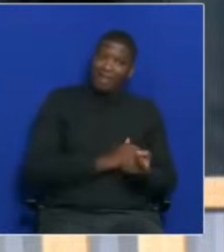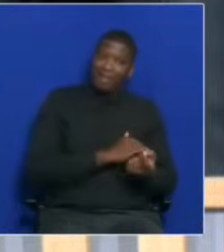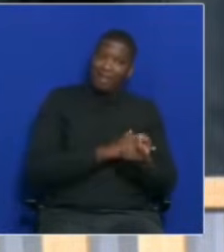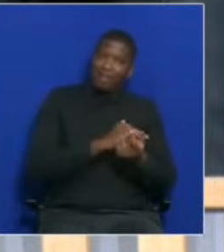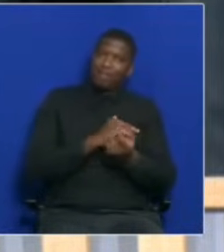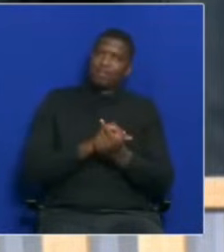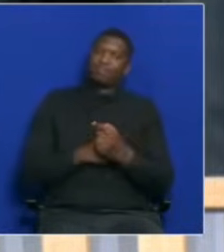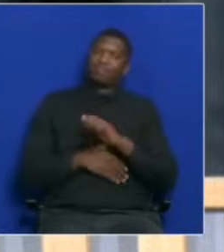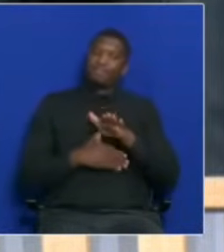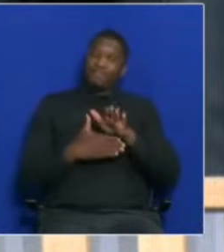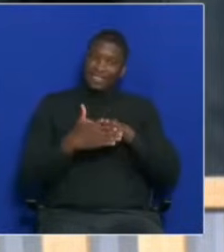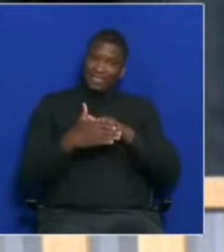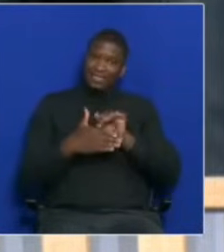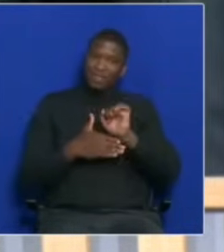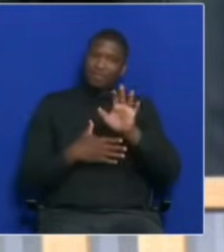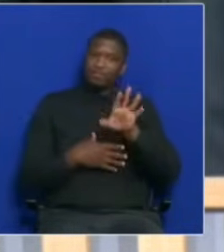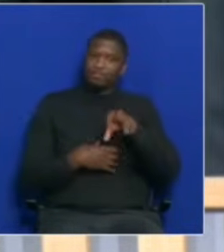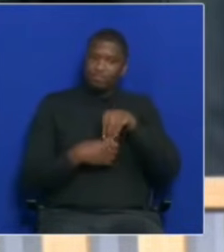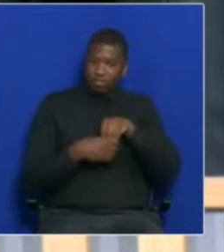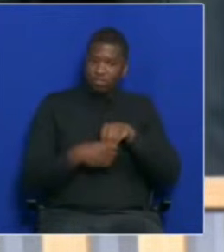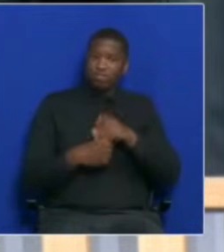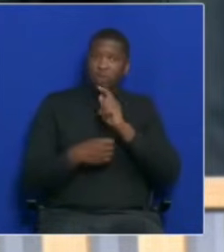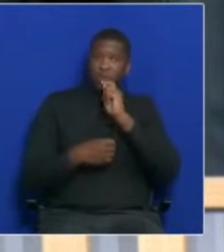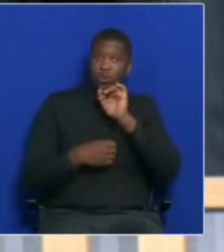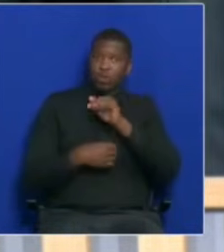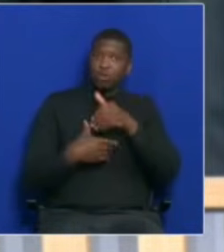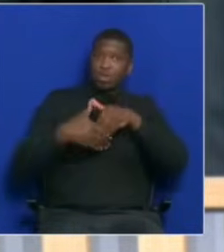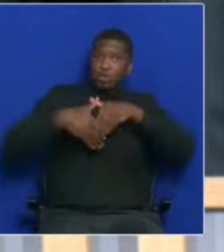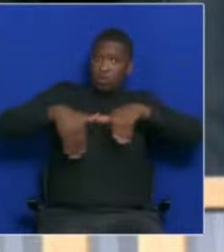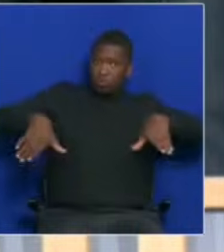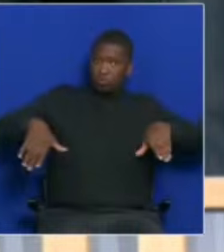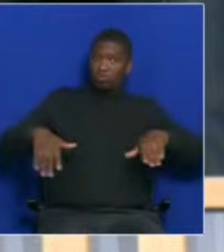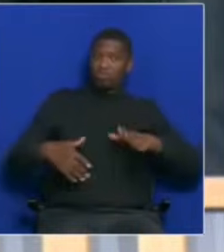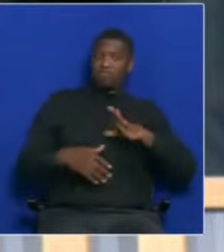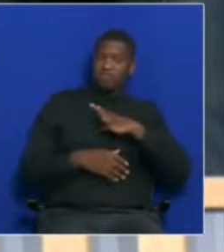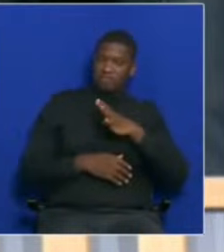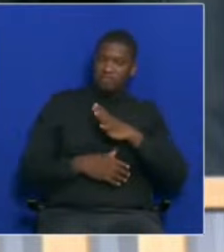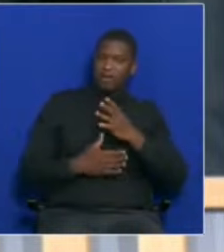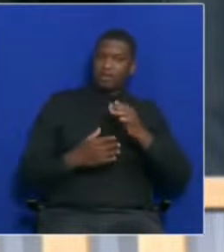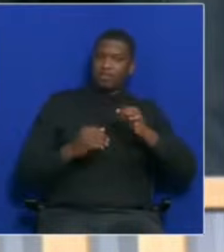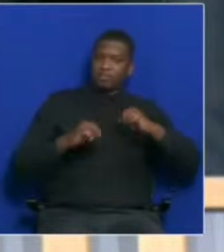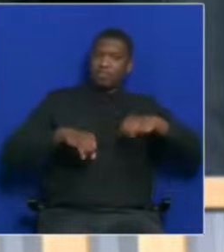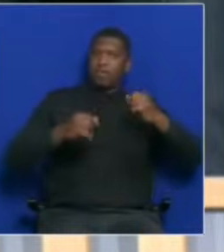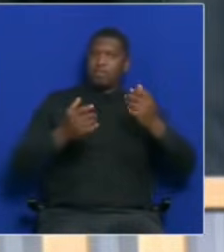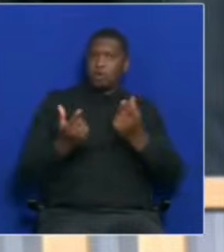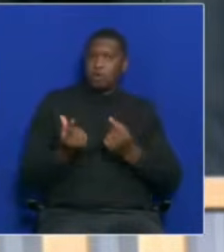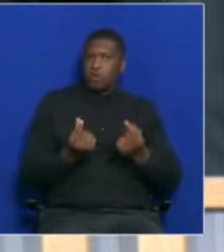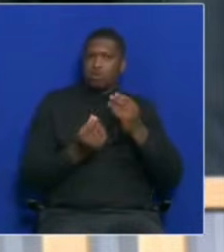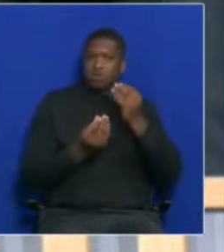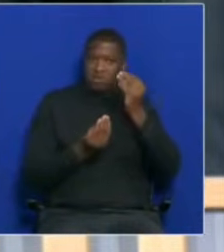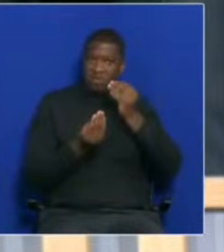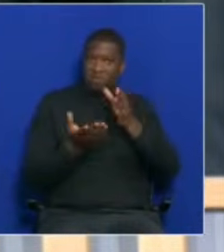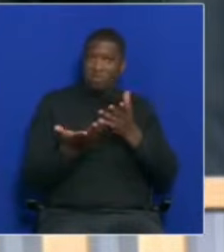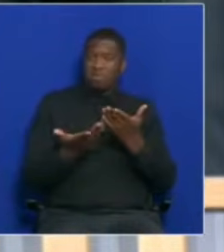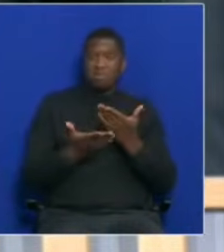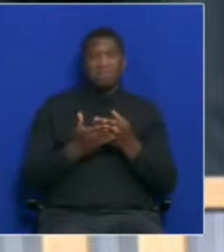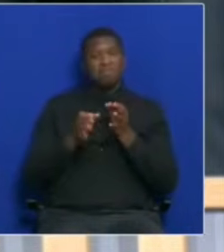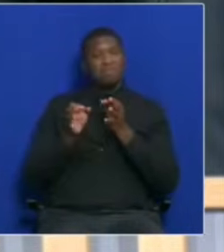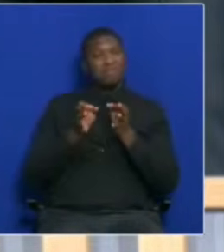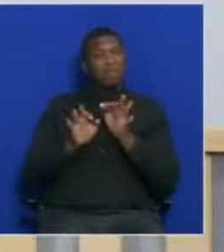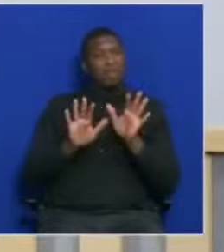you've been excluded from it, and that's why you respond the way you do to Rapesu. Can you just explain that?